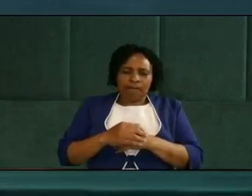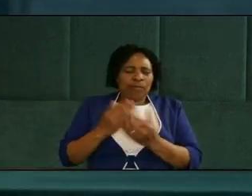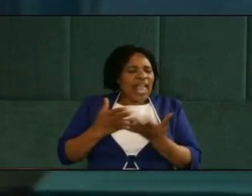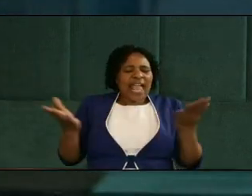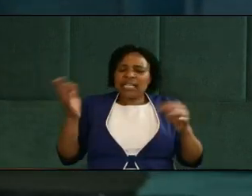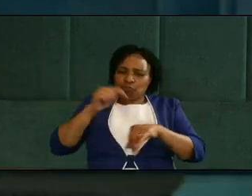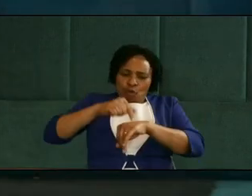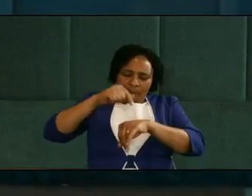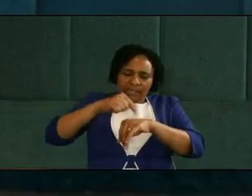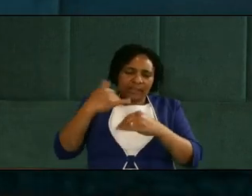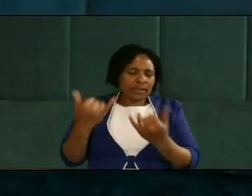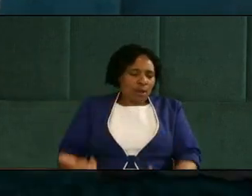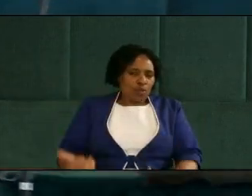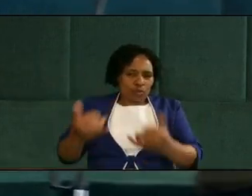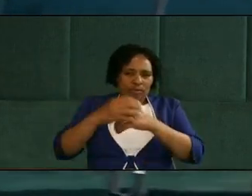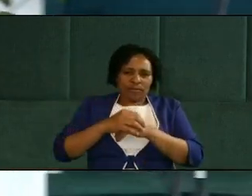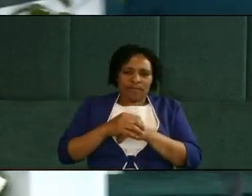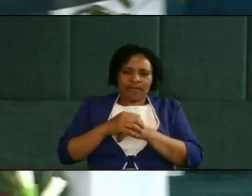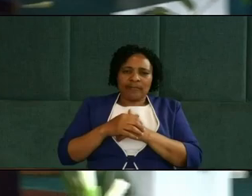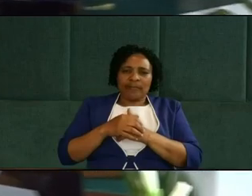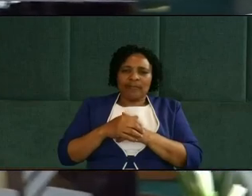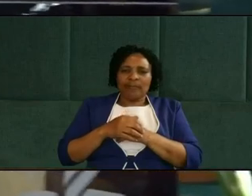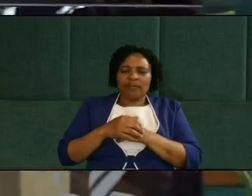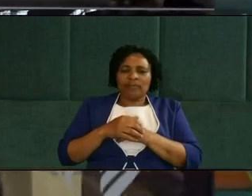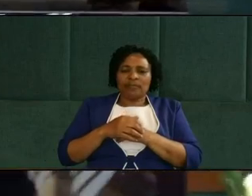Any moment now.